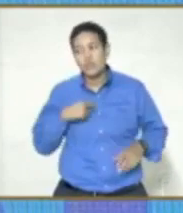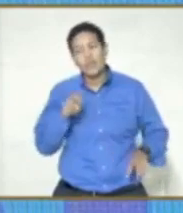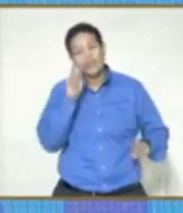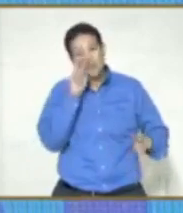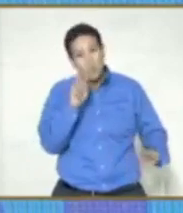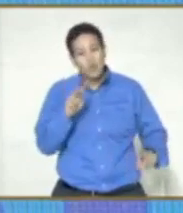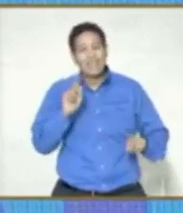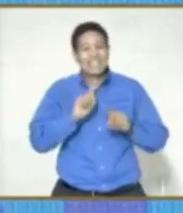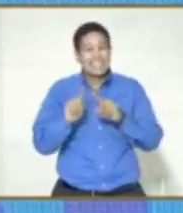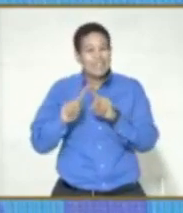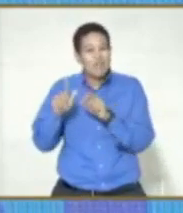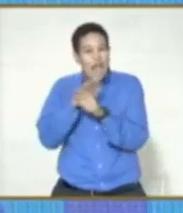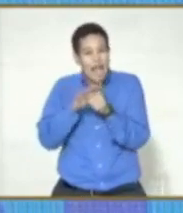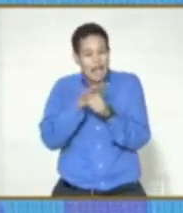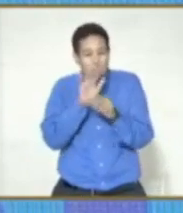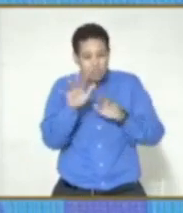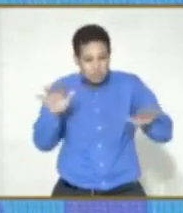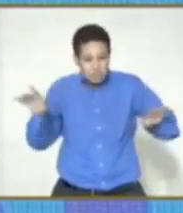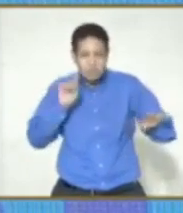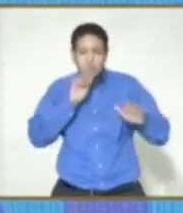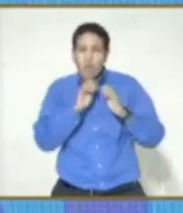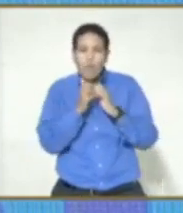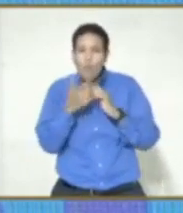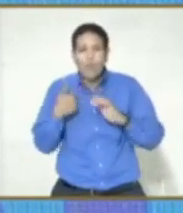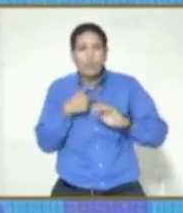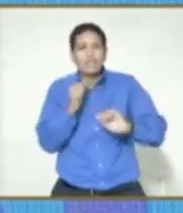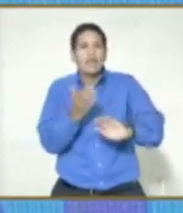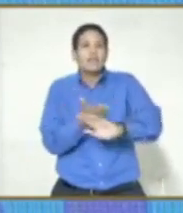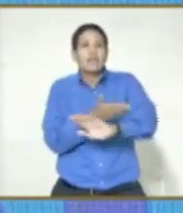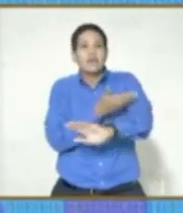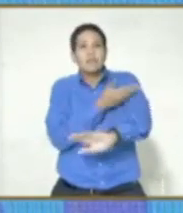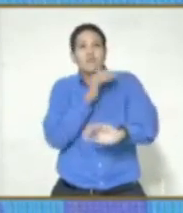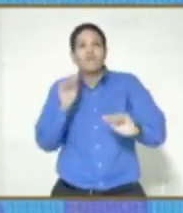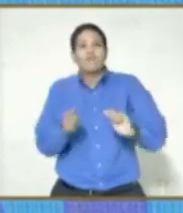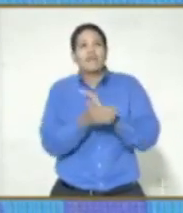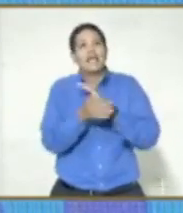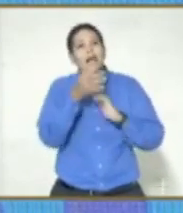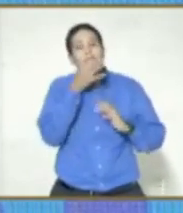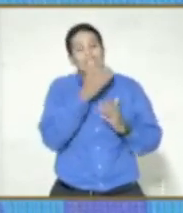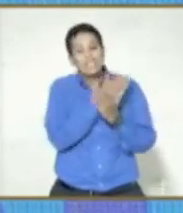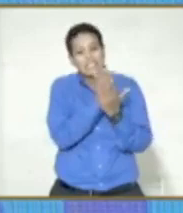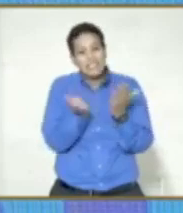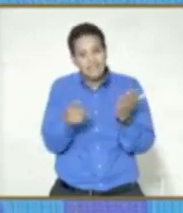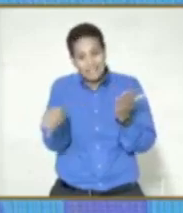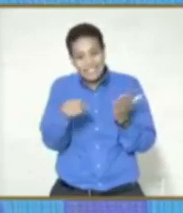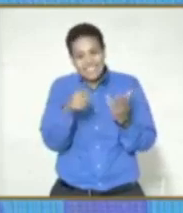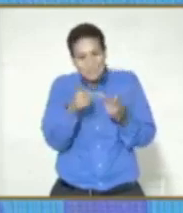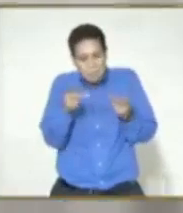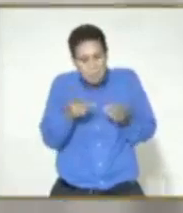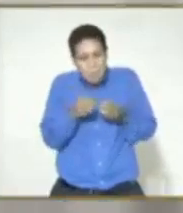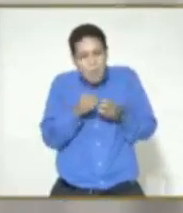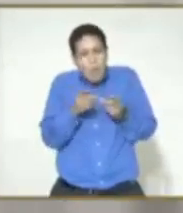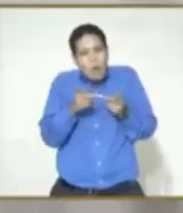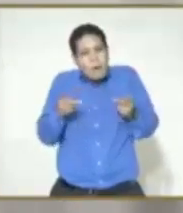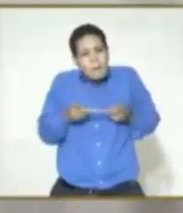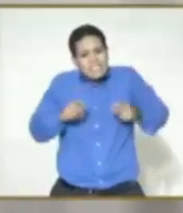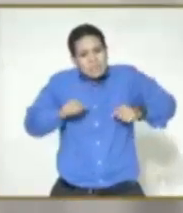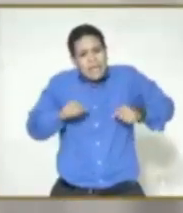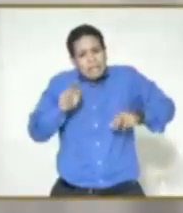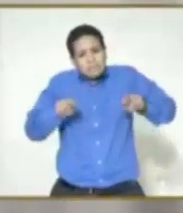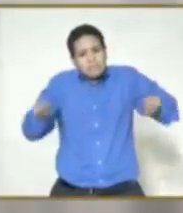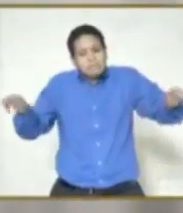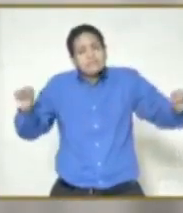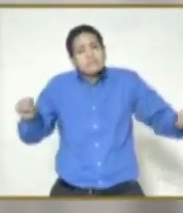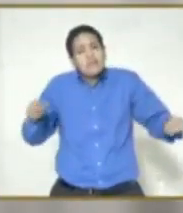the various areas to improve the capacity of these facilities. Thank you, Honourable Minister. As